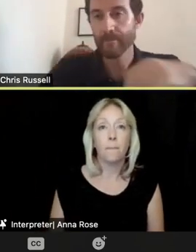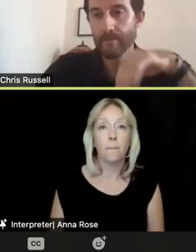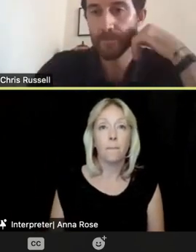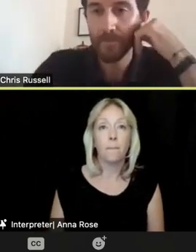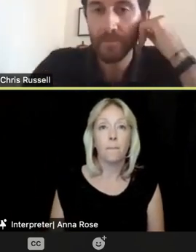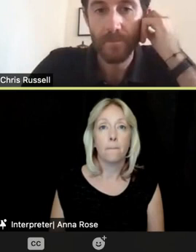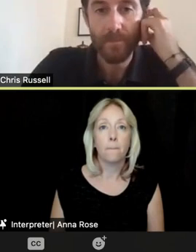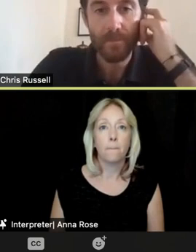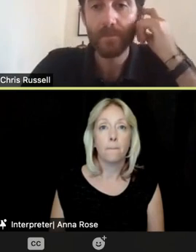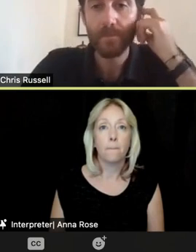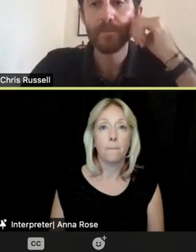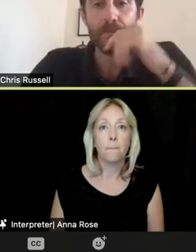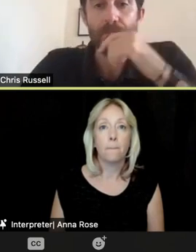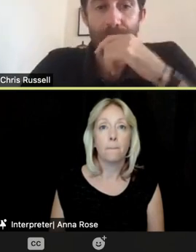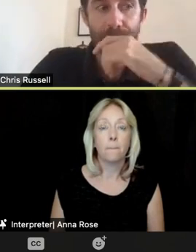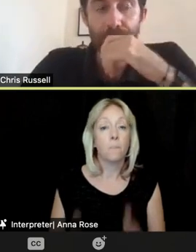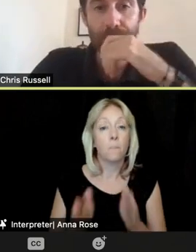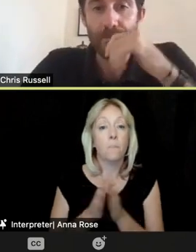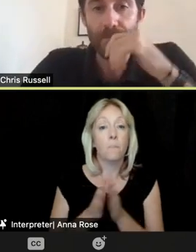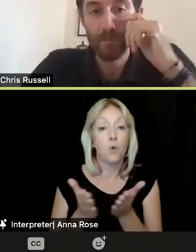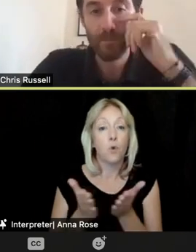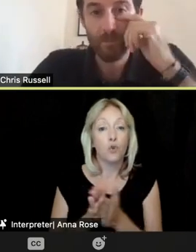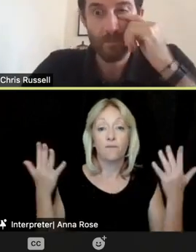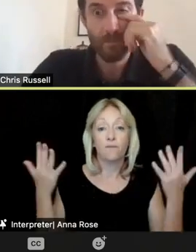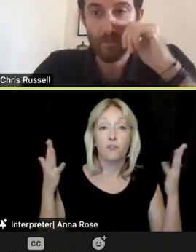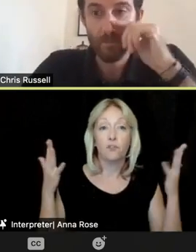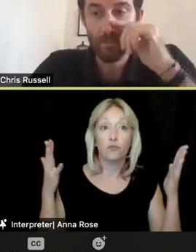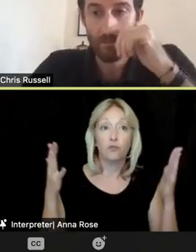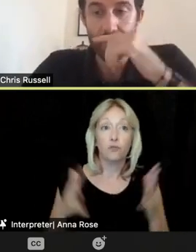Okay. Your book is all done.